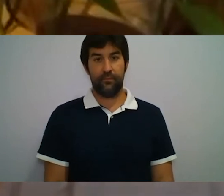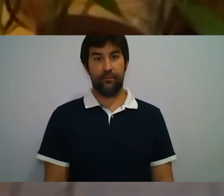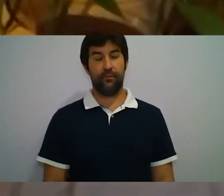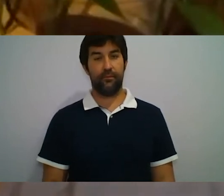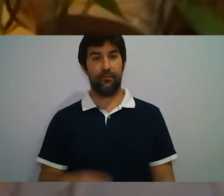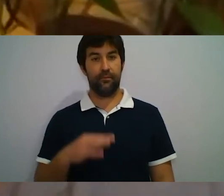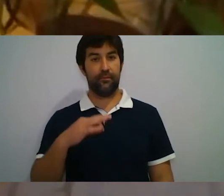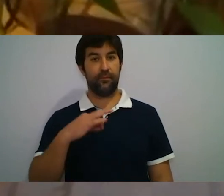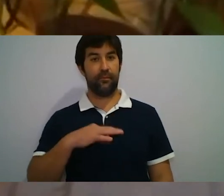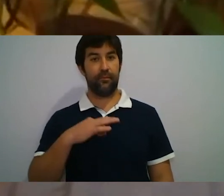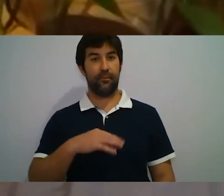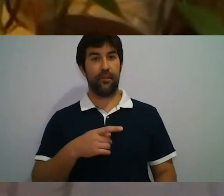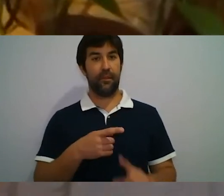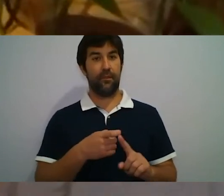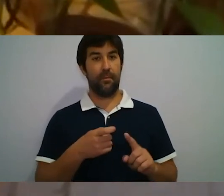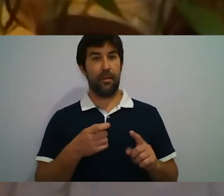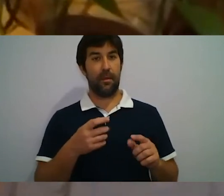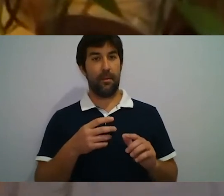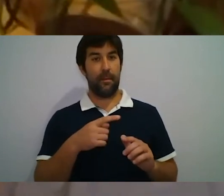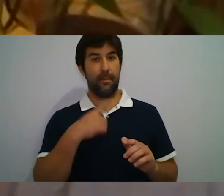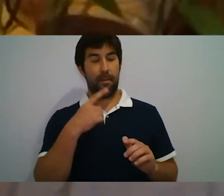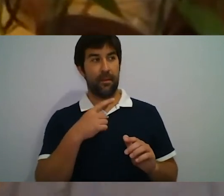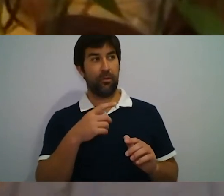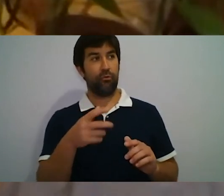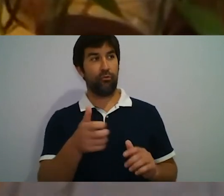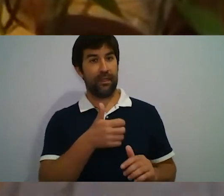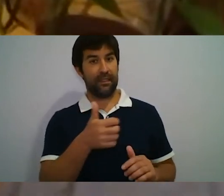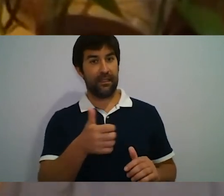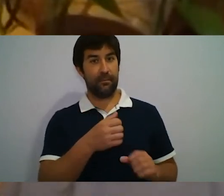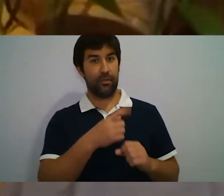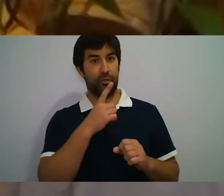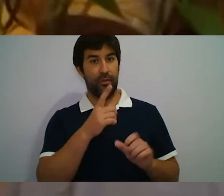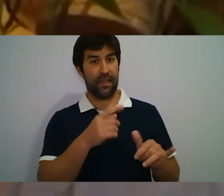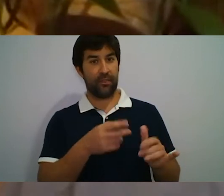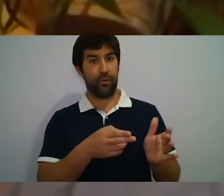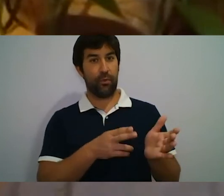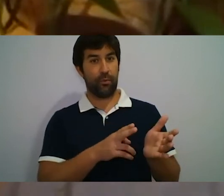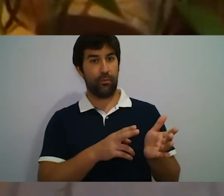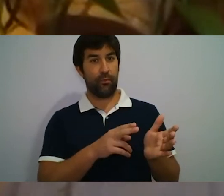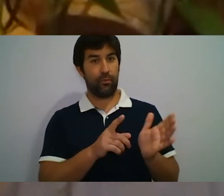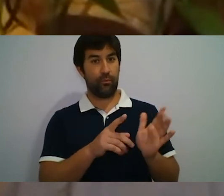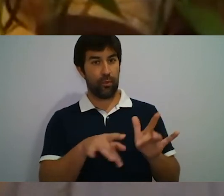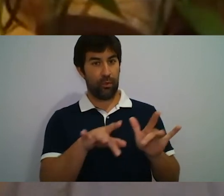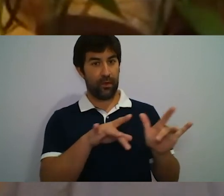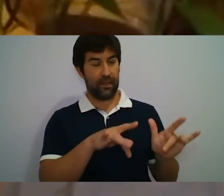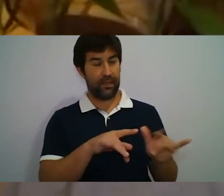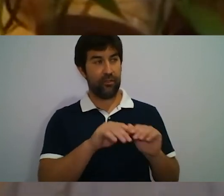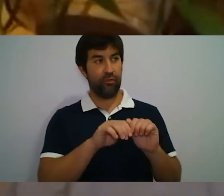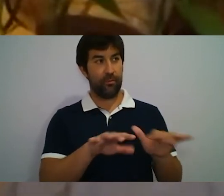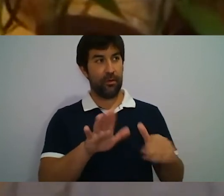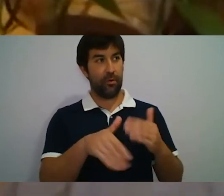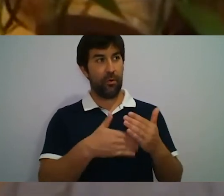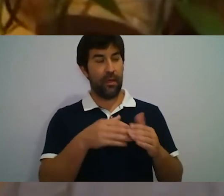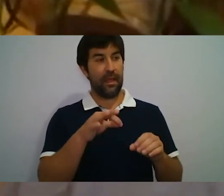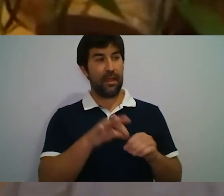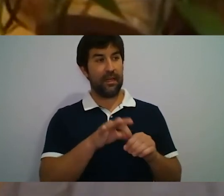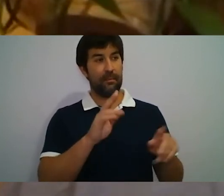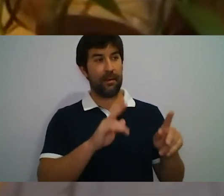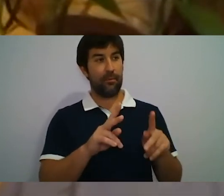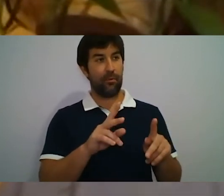further ideas, and please, anything you can do to help share the survey, we'd really appreciate it. There's a comment: overall,